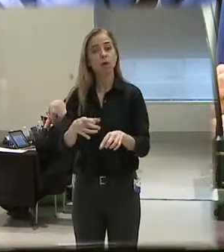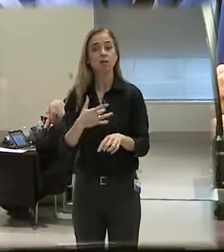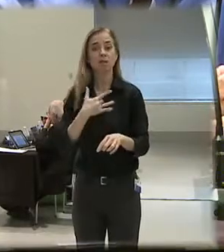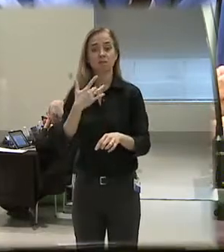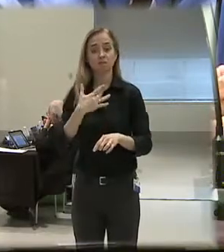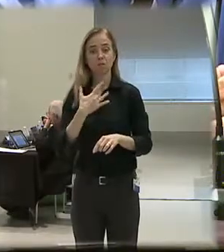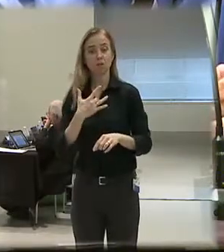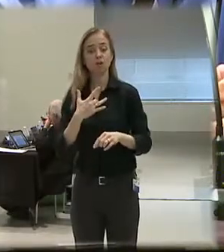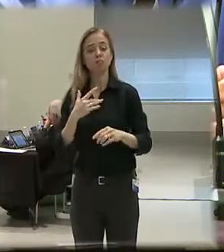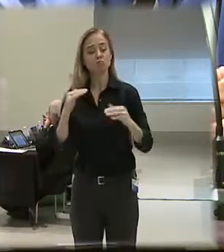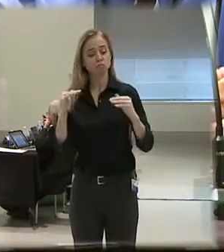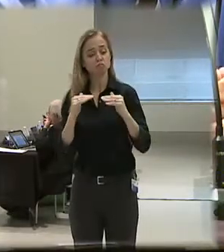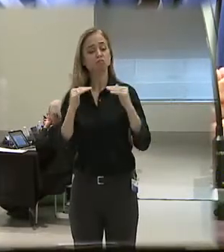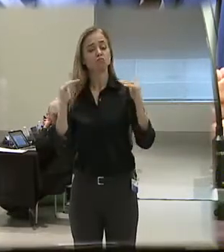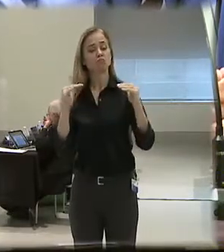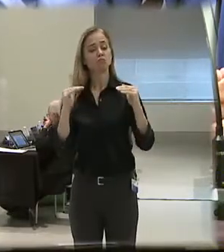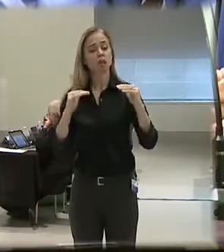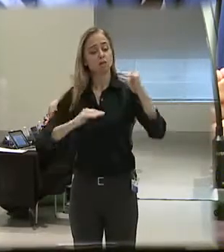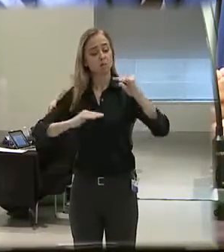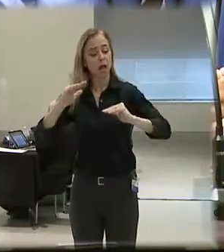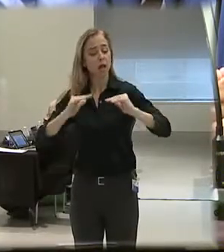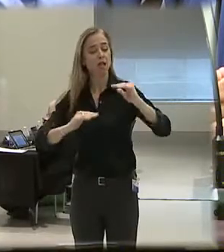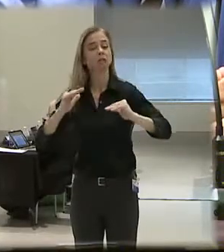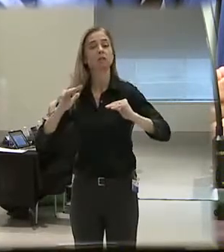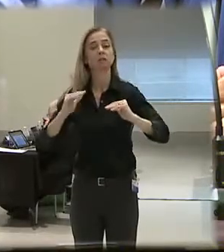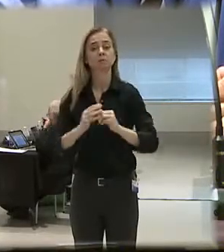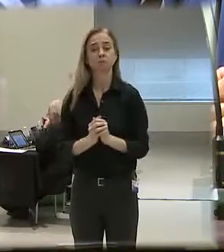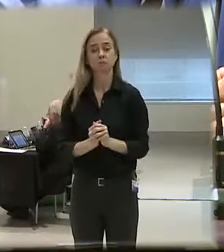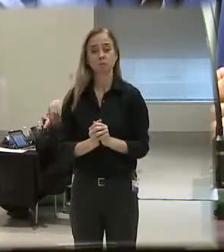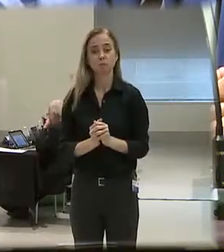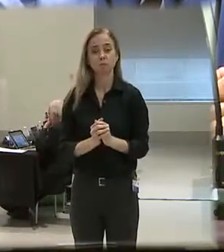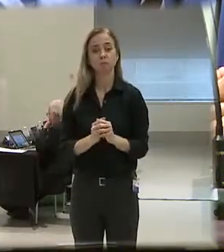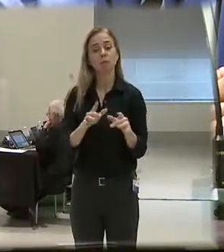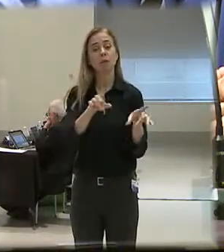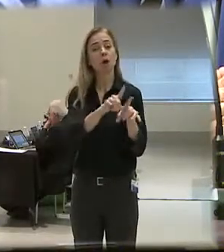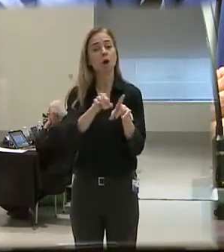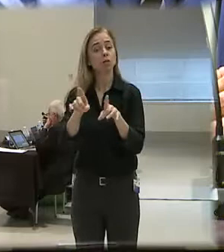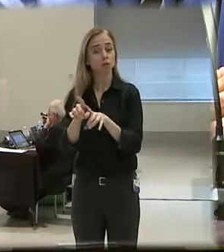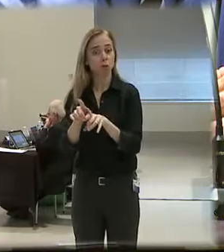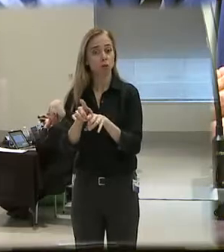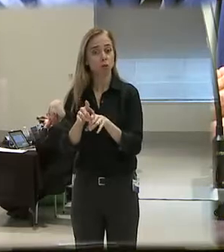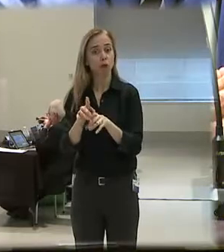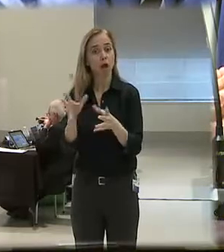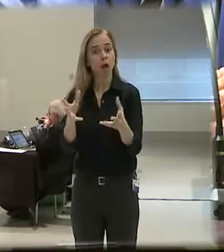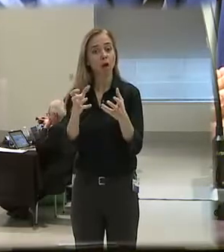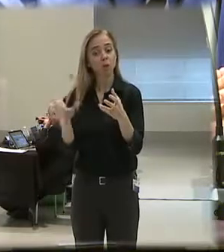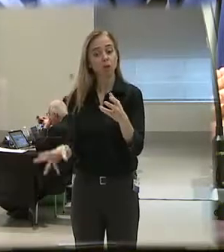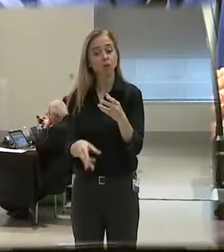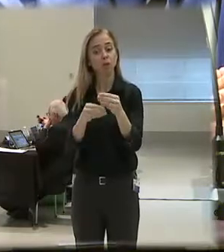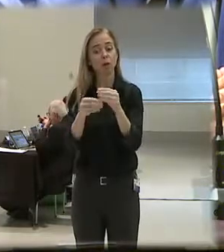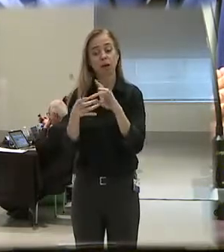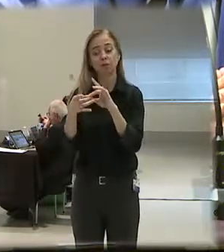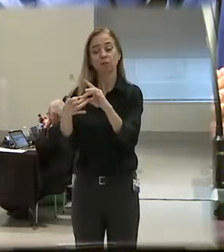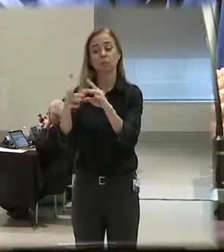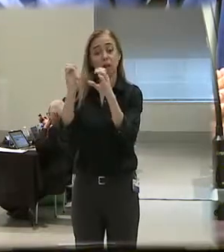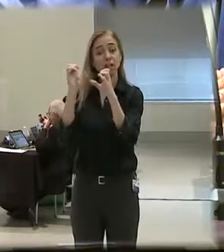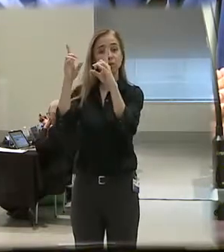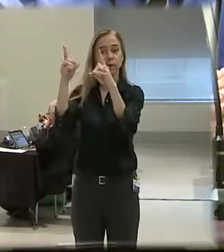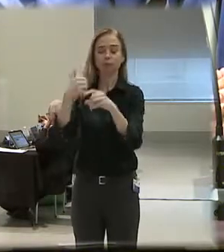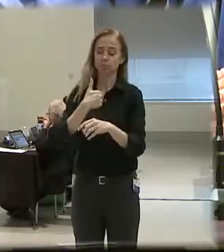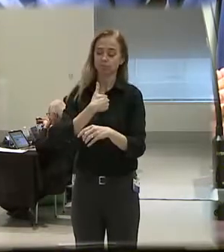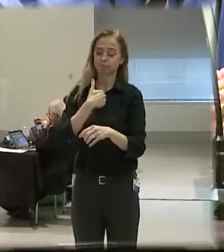balance around those investigations. The other piece I want to talk about, since you mentioned it around the education piece, I will agree with